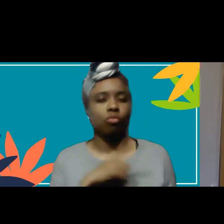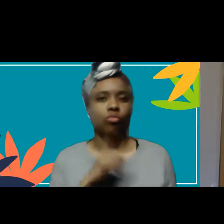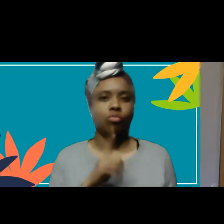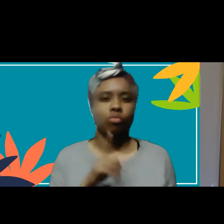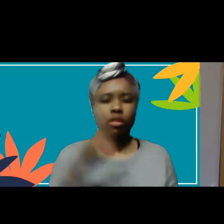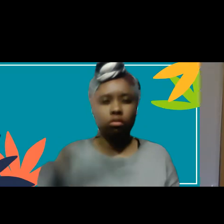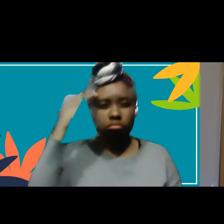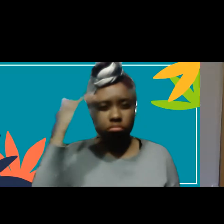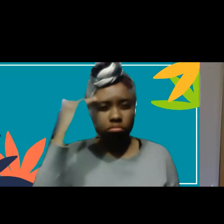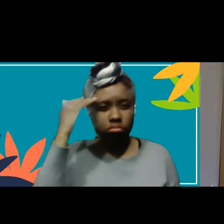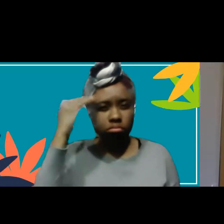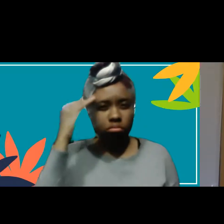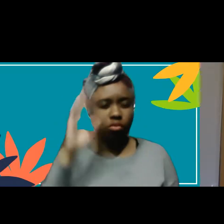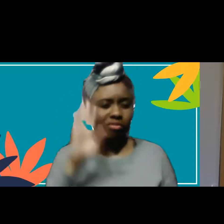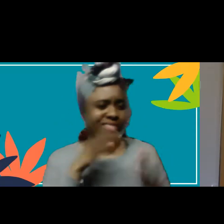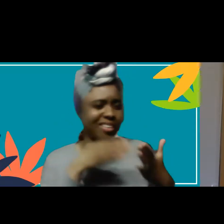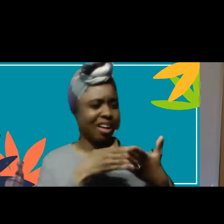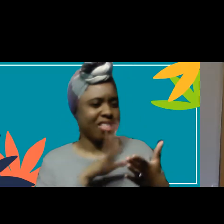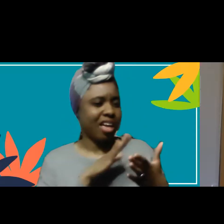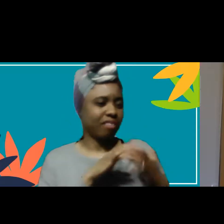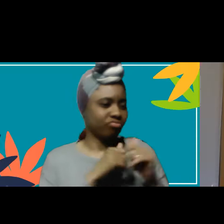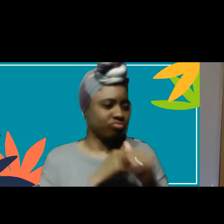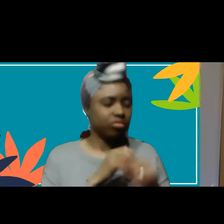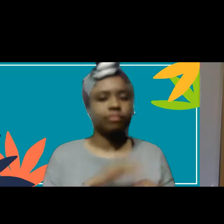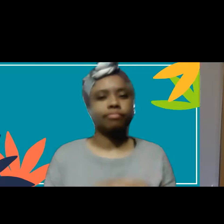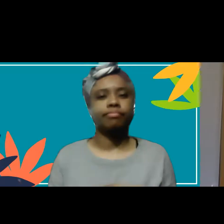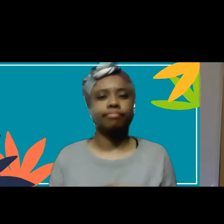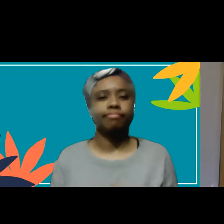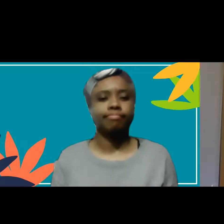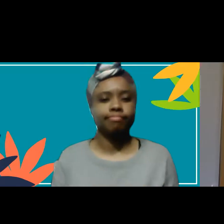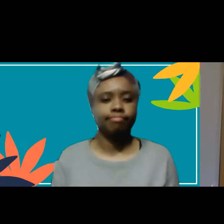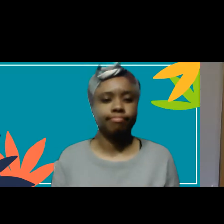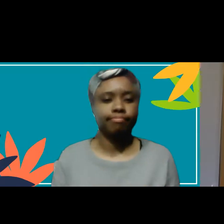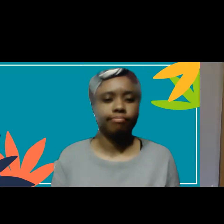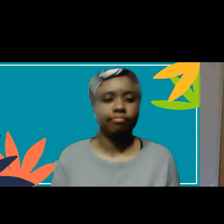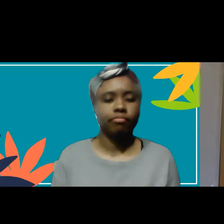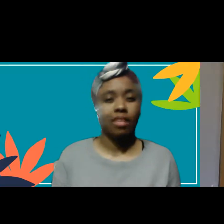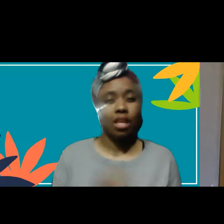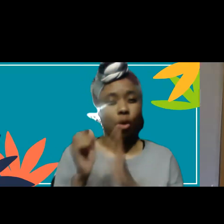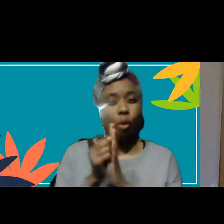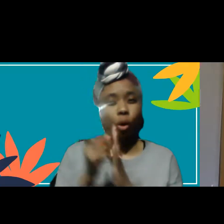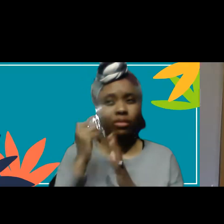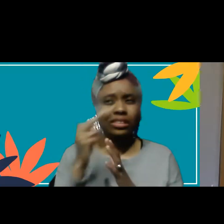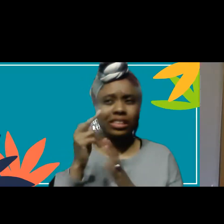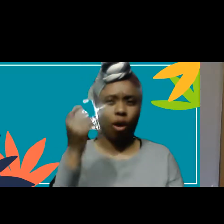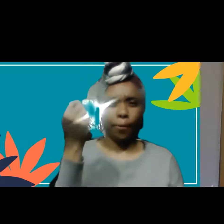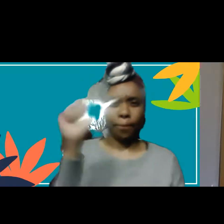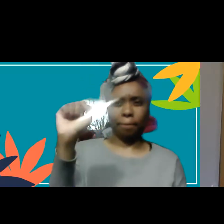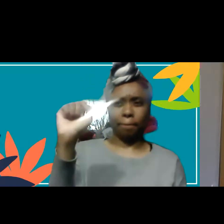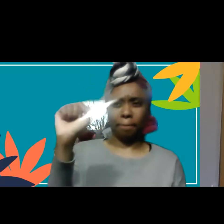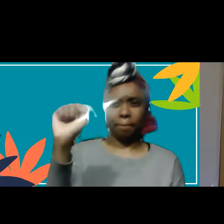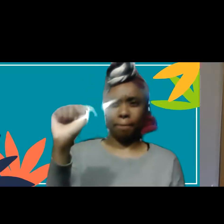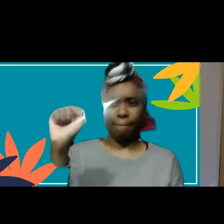to counteract that trend. And so with us, it was all about this moment and seizing on the radicalization that's organically happening